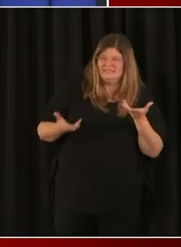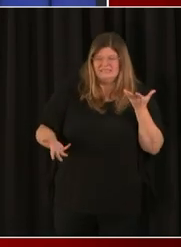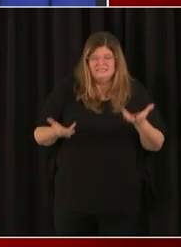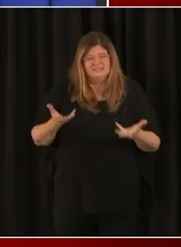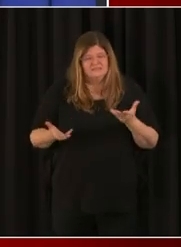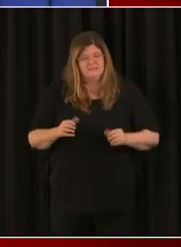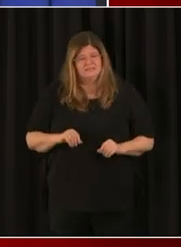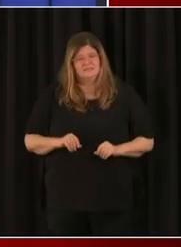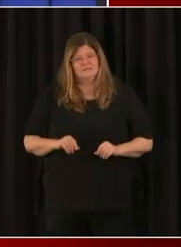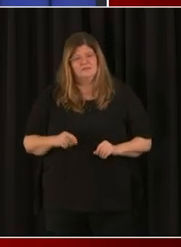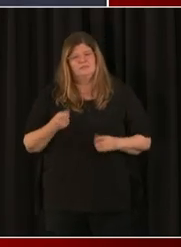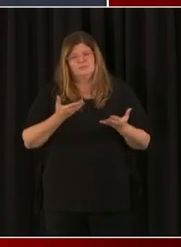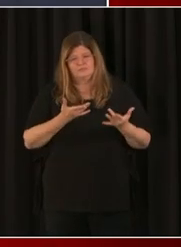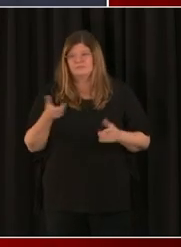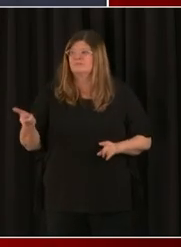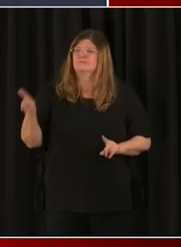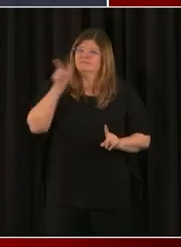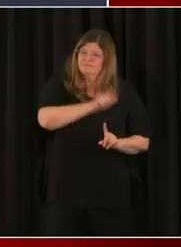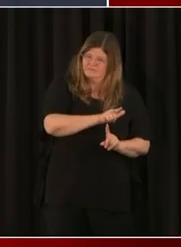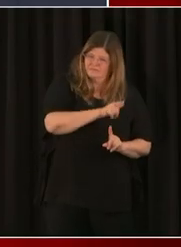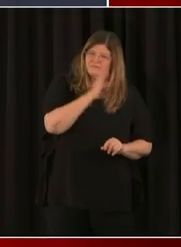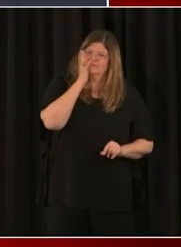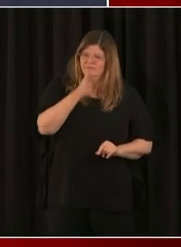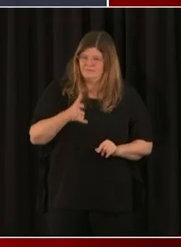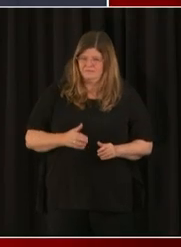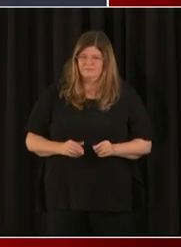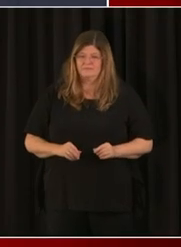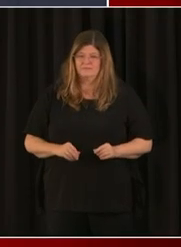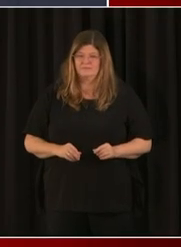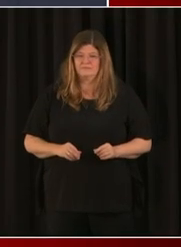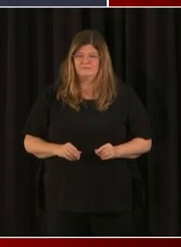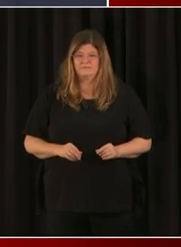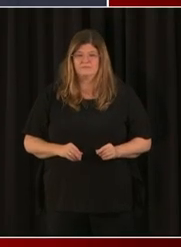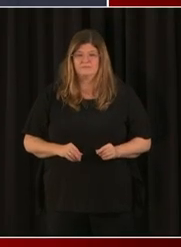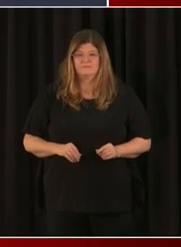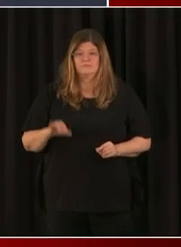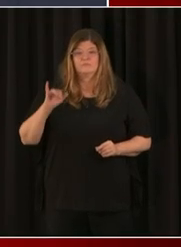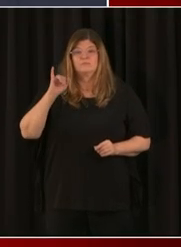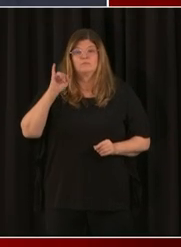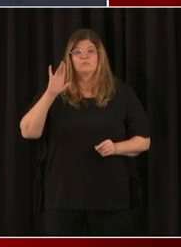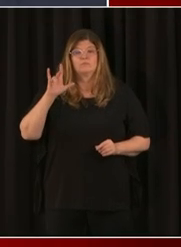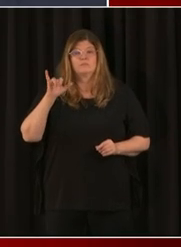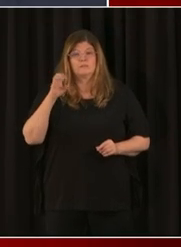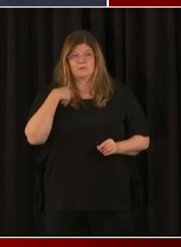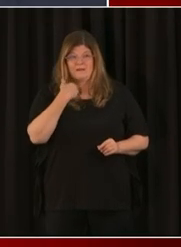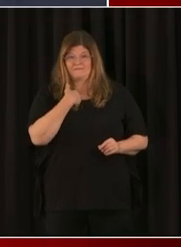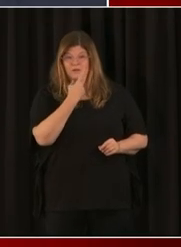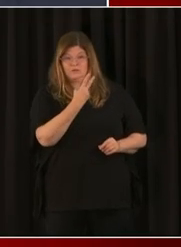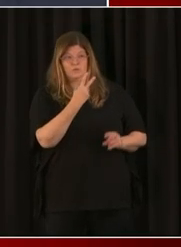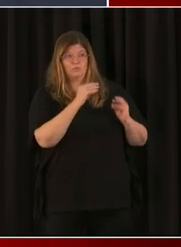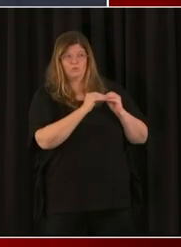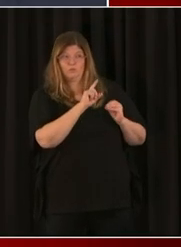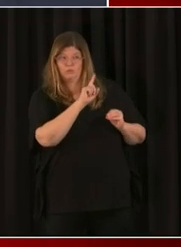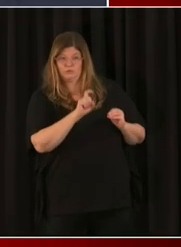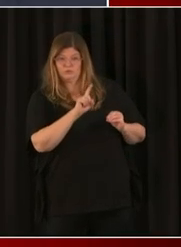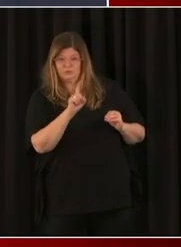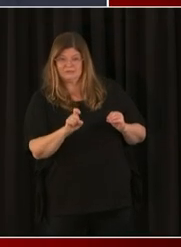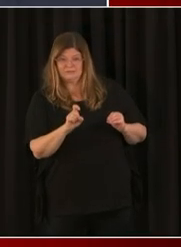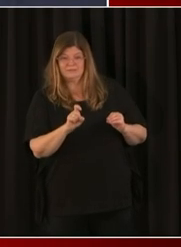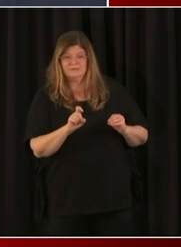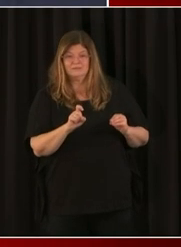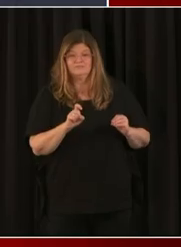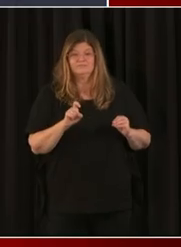Yes, I'll come back on this side after everybody has a chance. Yes. All right. Julie. I have two more vaccine questions. This is all very helpful.